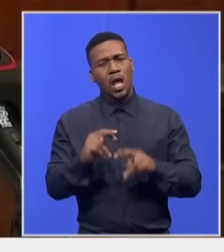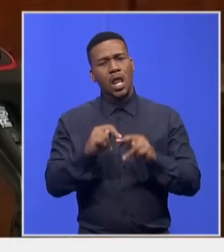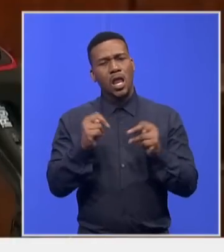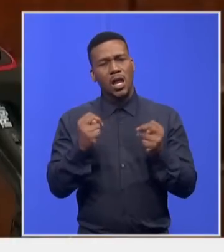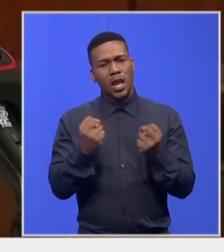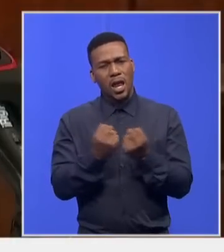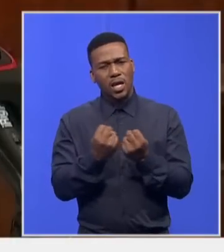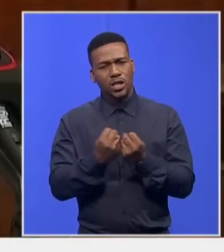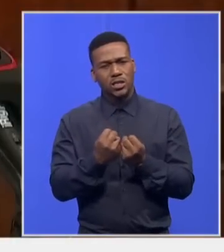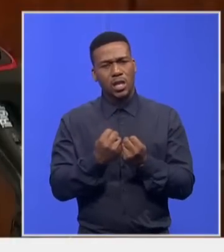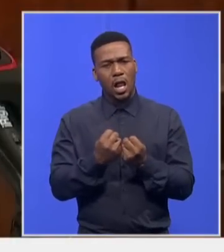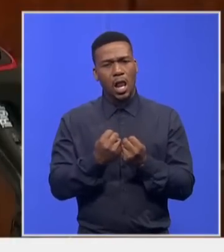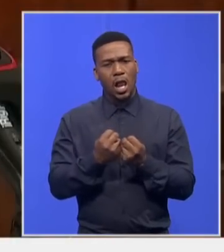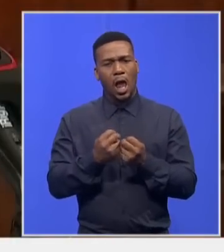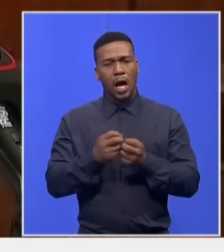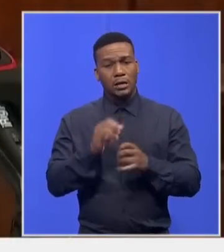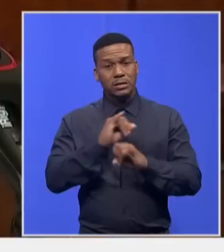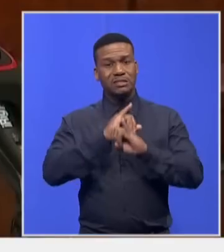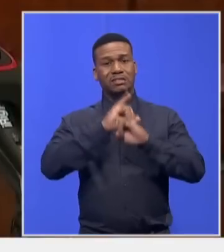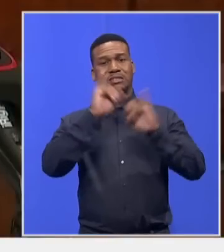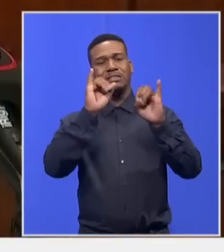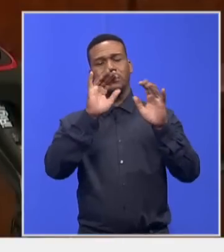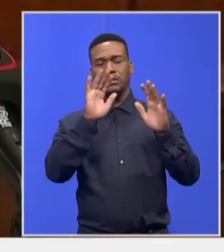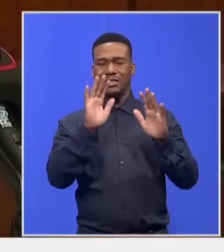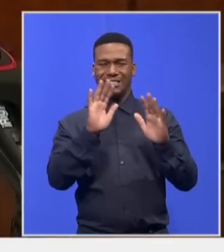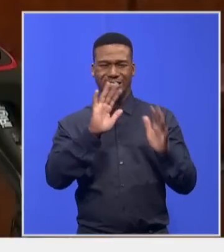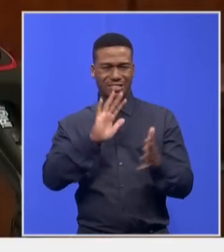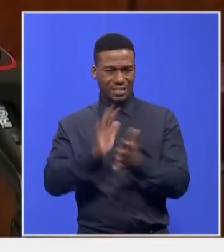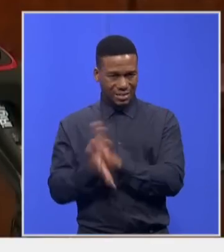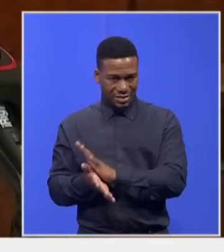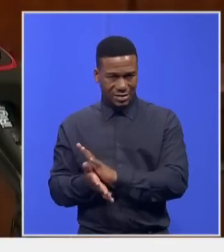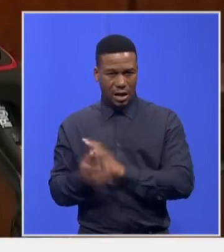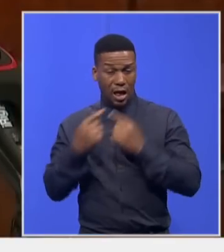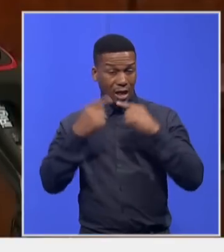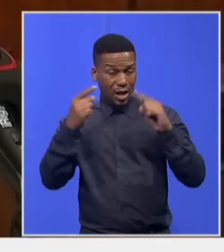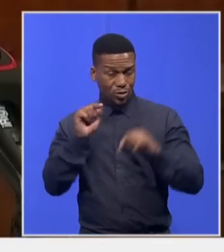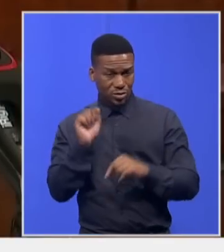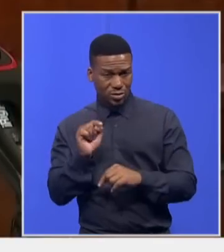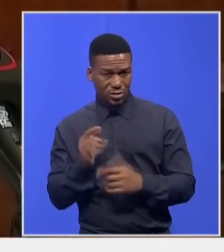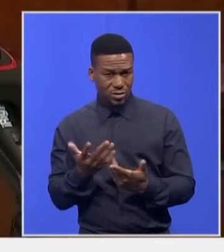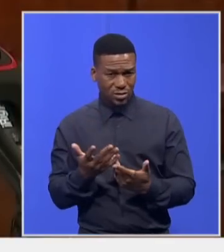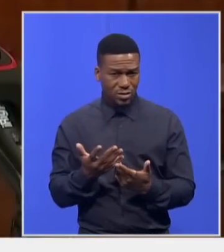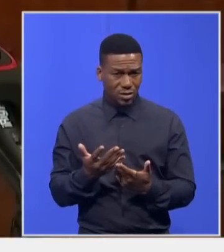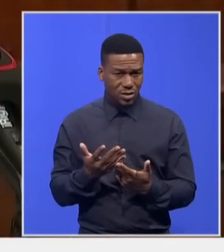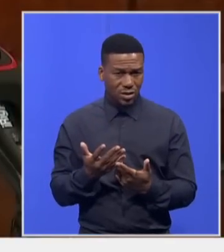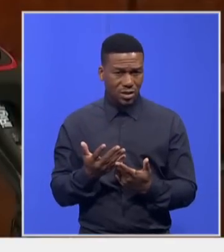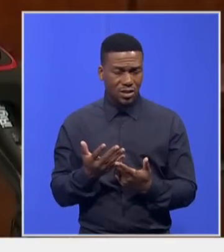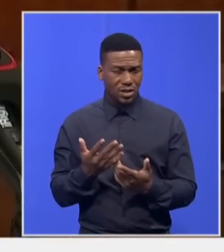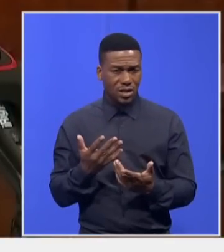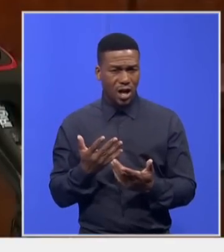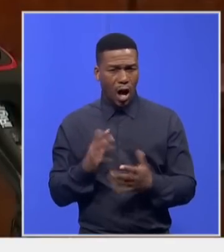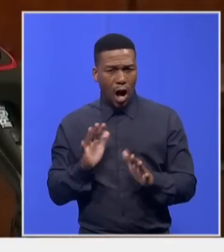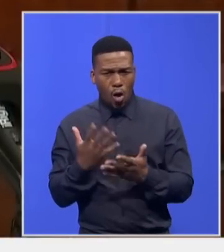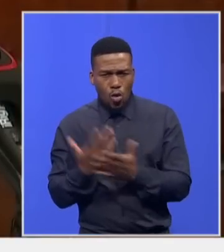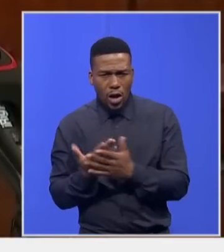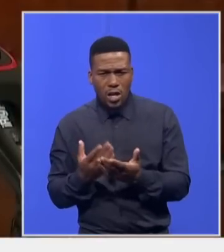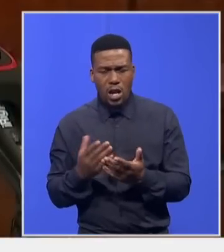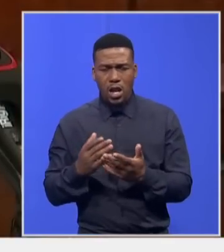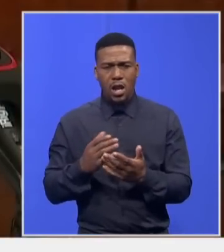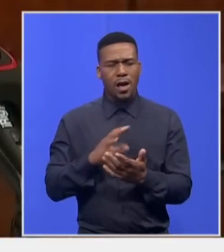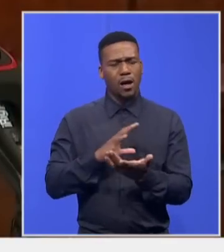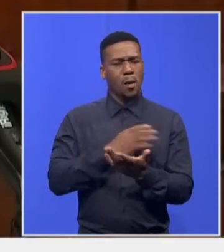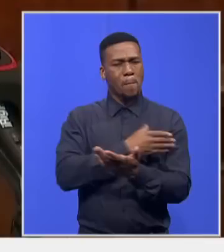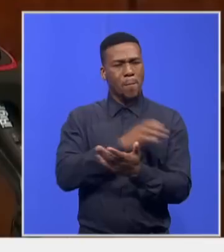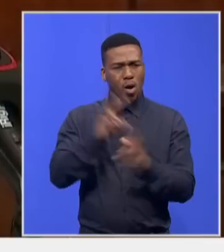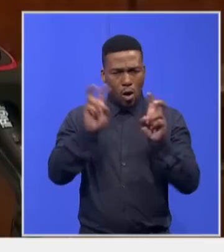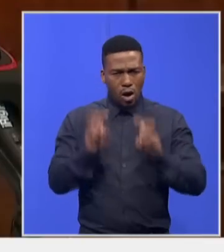disaster. Were any decisions made under the national state of disaster to deal with the energy crisis? Any important